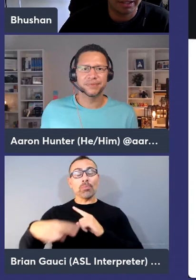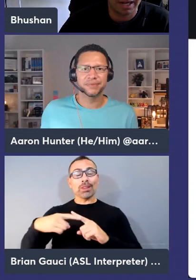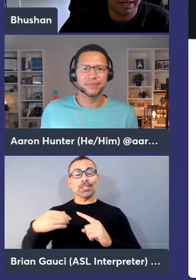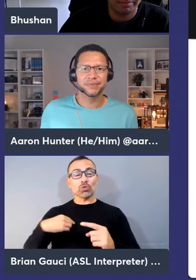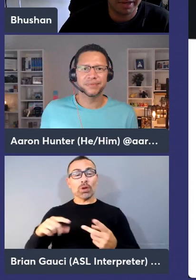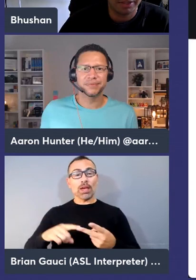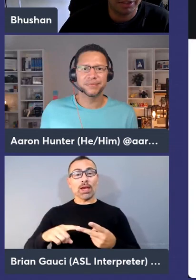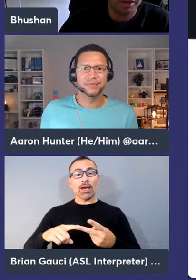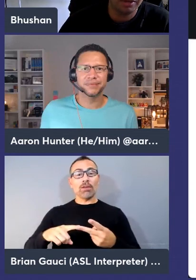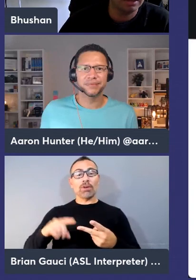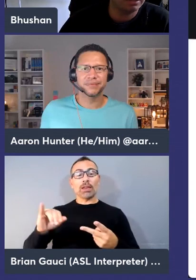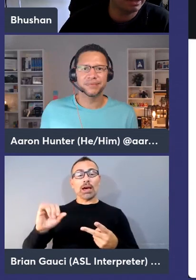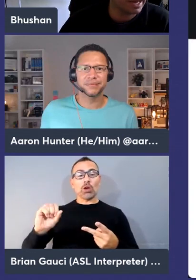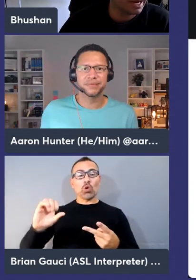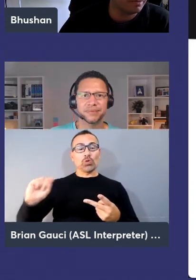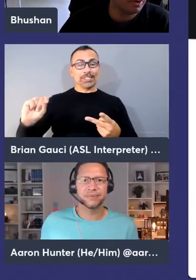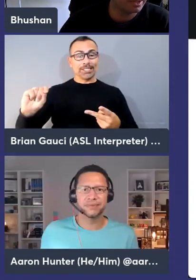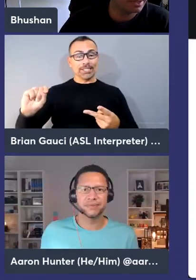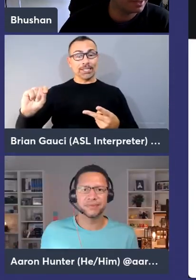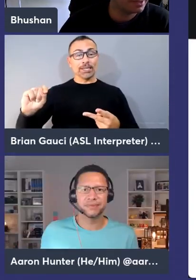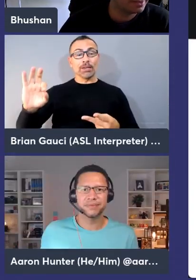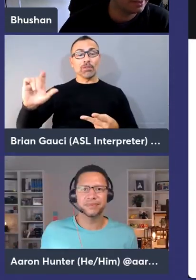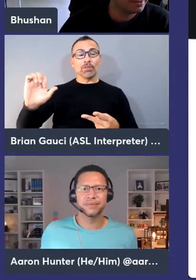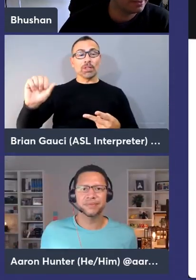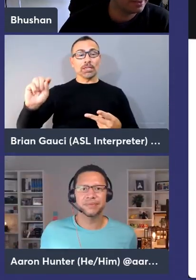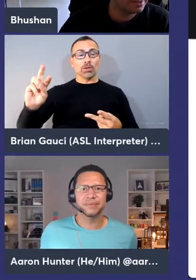getting started page on AWS.